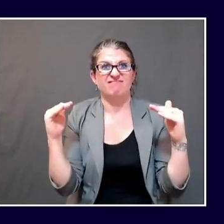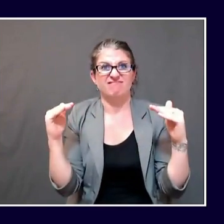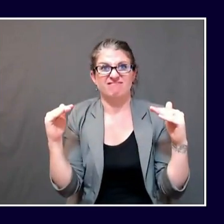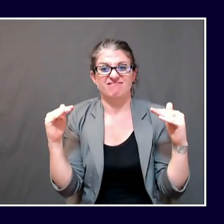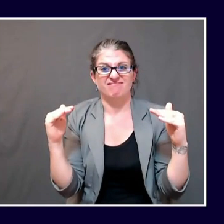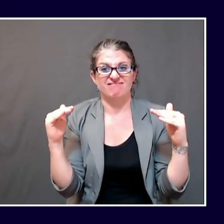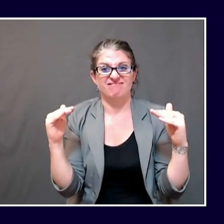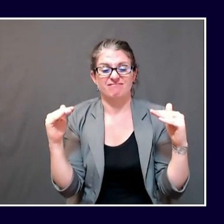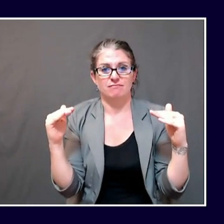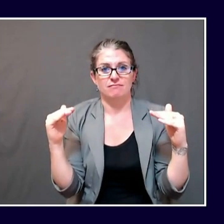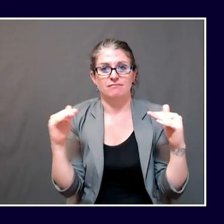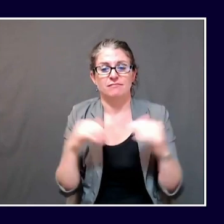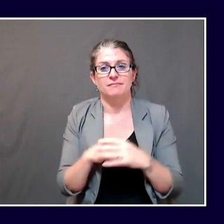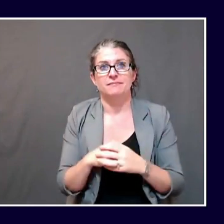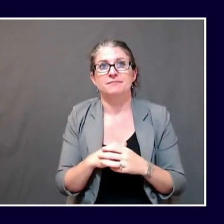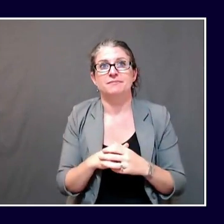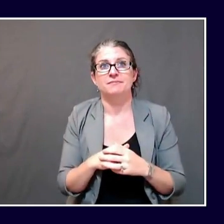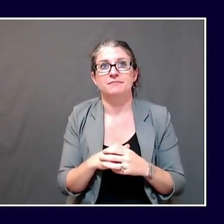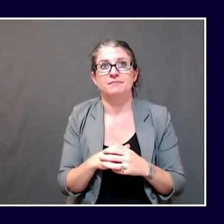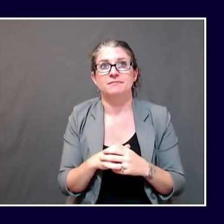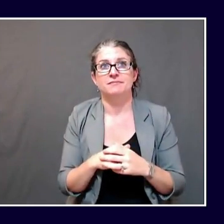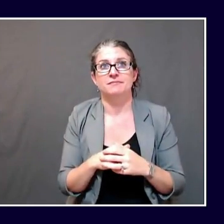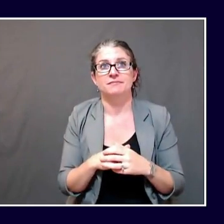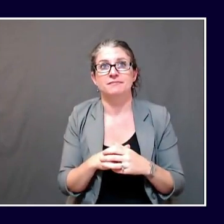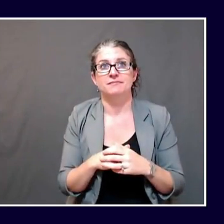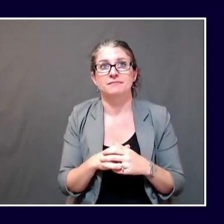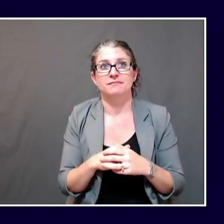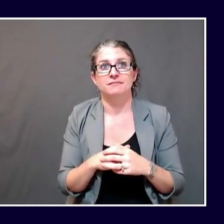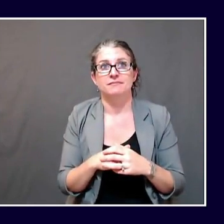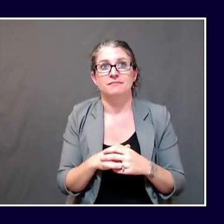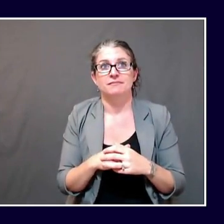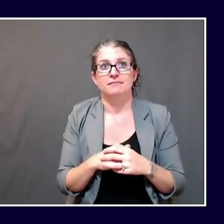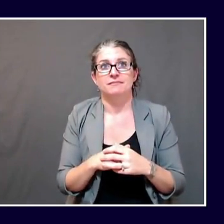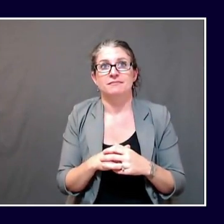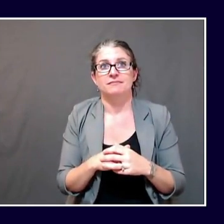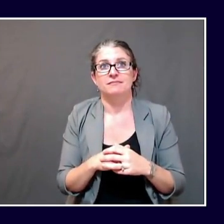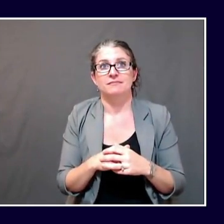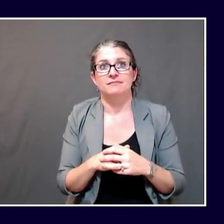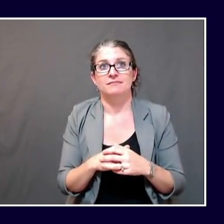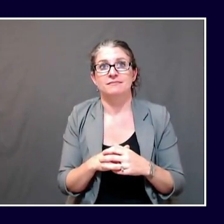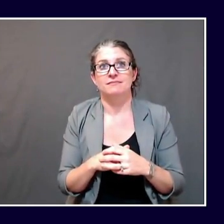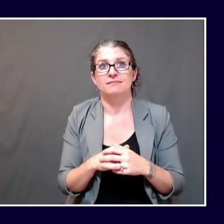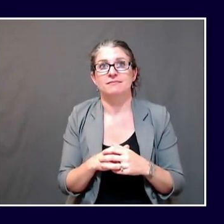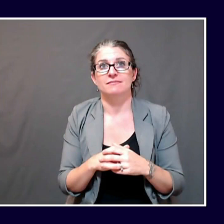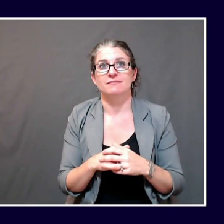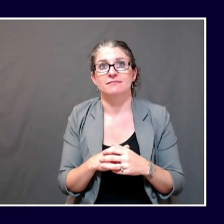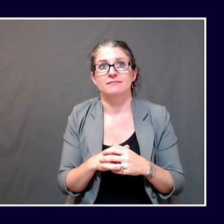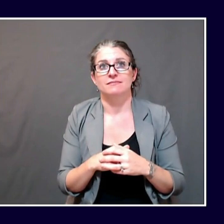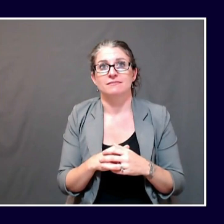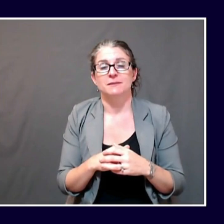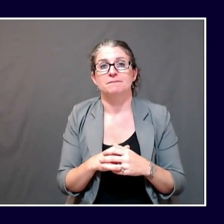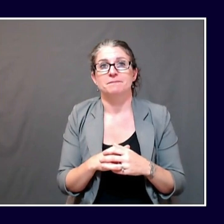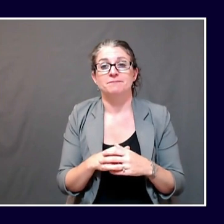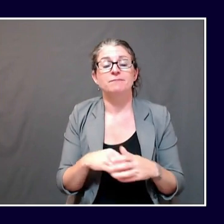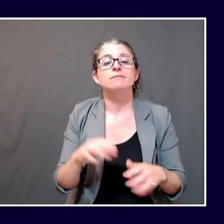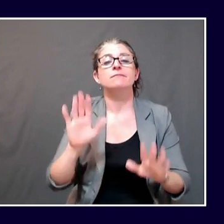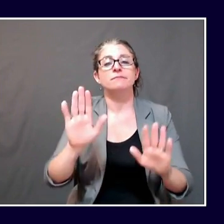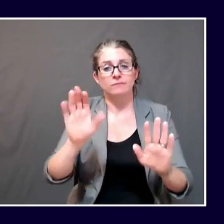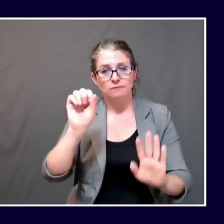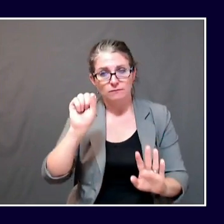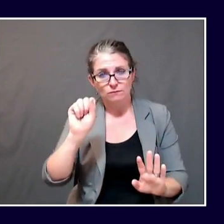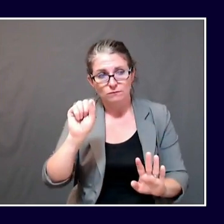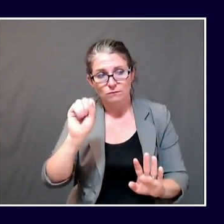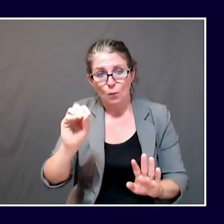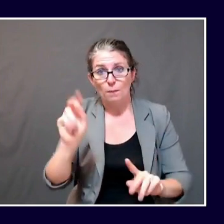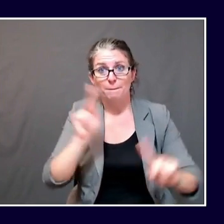function of how early we went to expanded testing for folks like close contacts. So it's just more